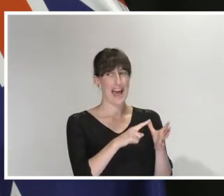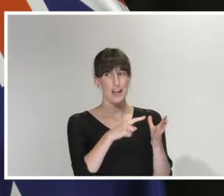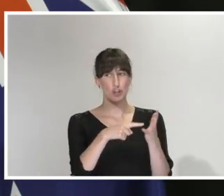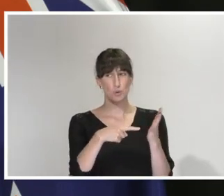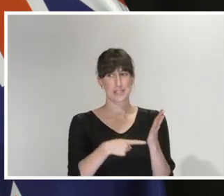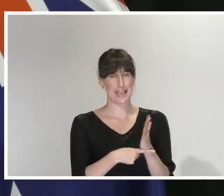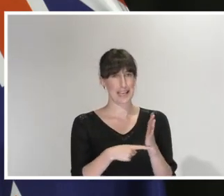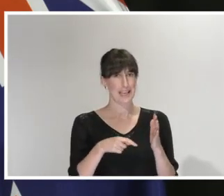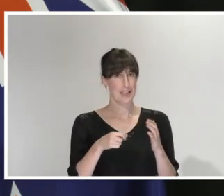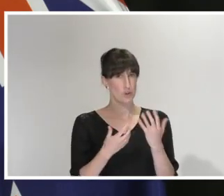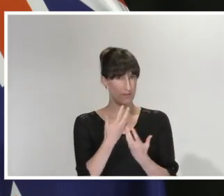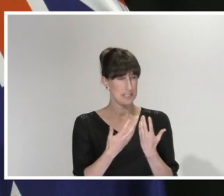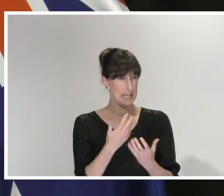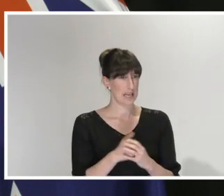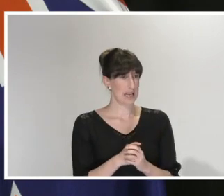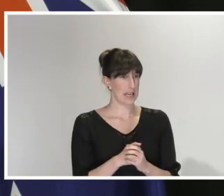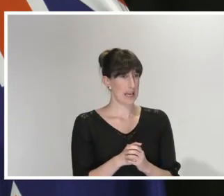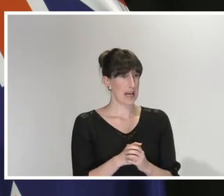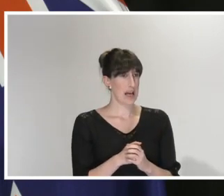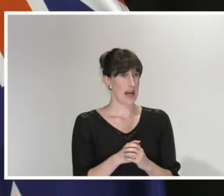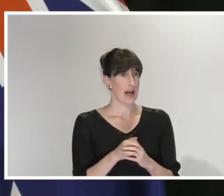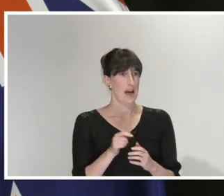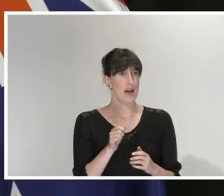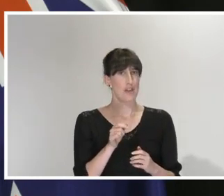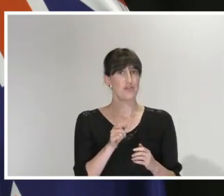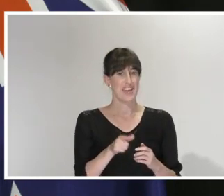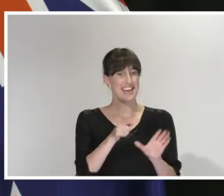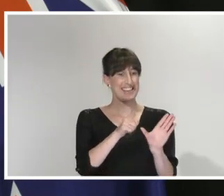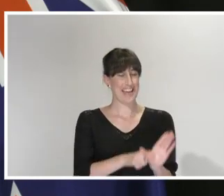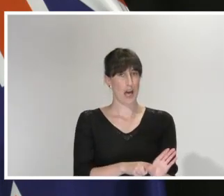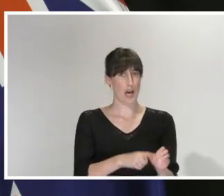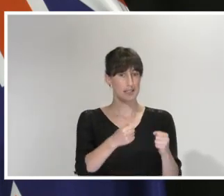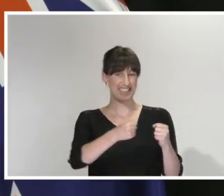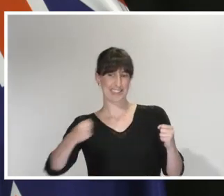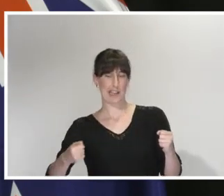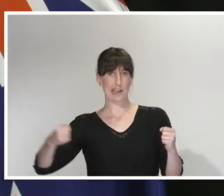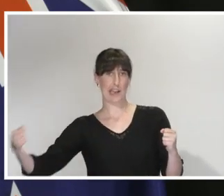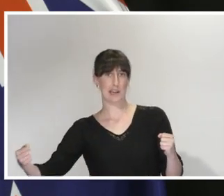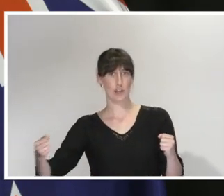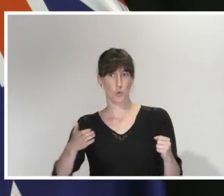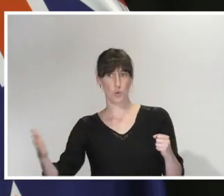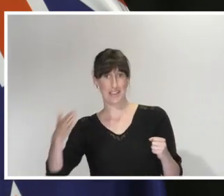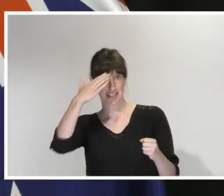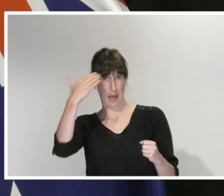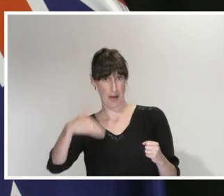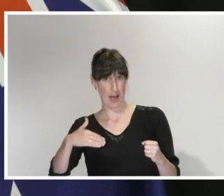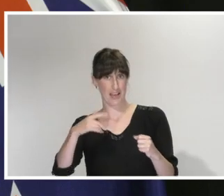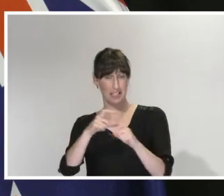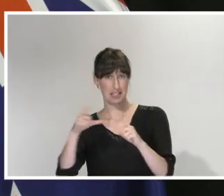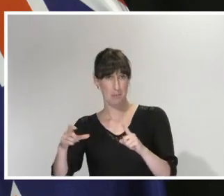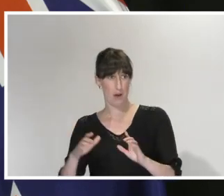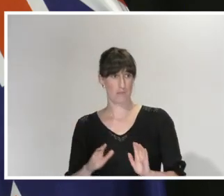stopped students being able to work over summer by extending the year into Christmas, or was that wholly a decision by them? No, that is a matter for AUT. I